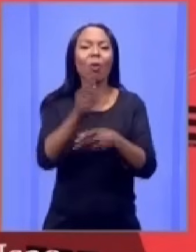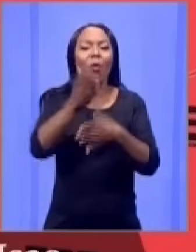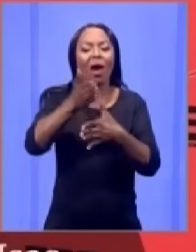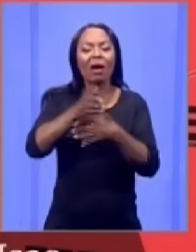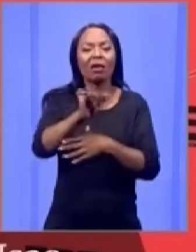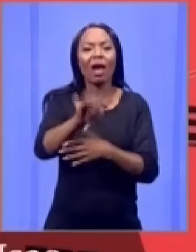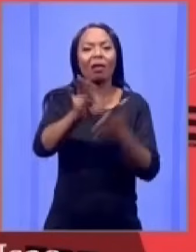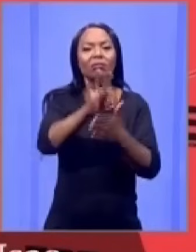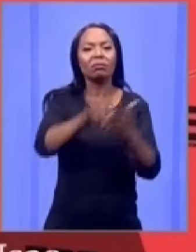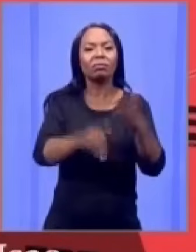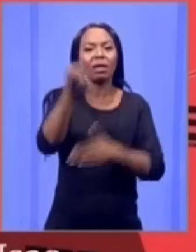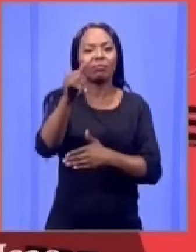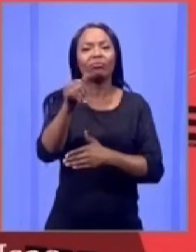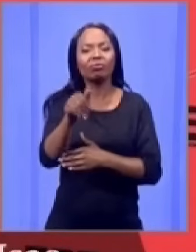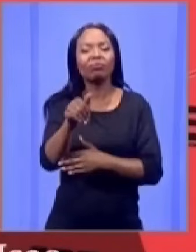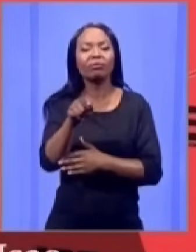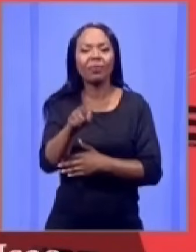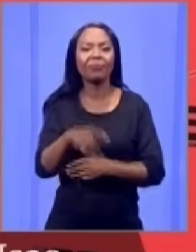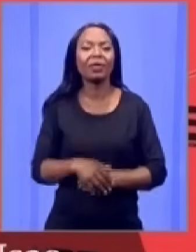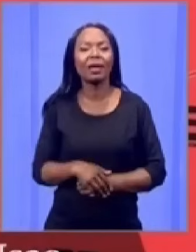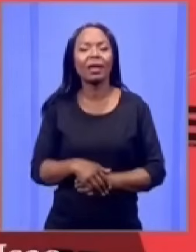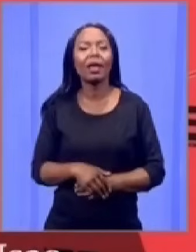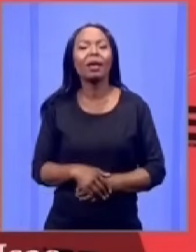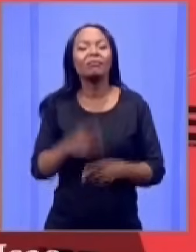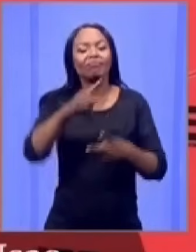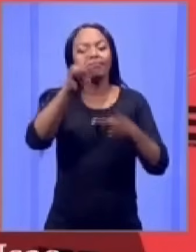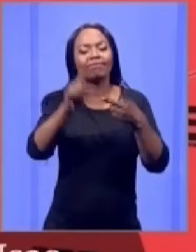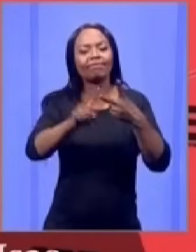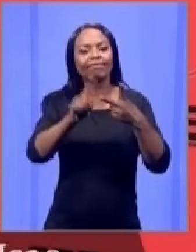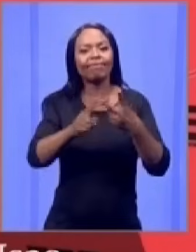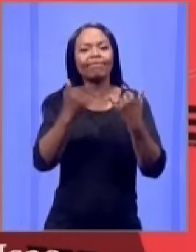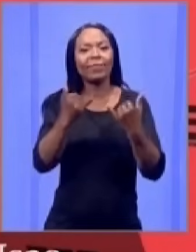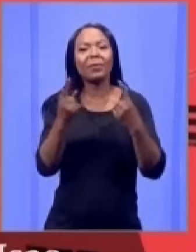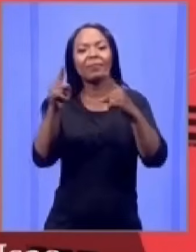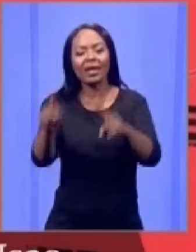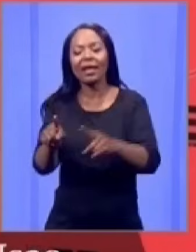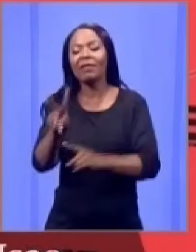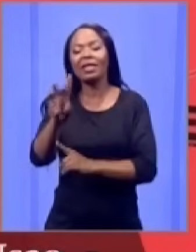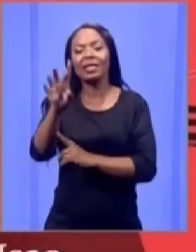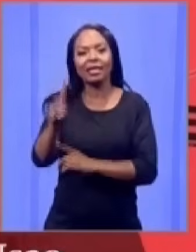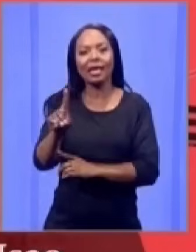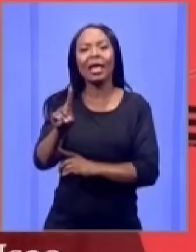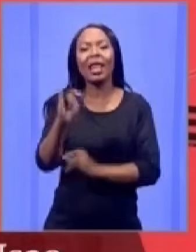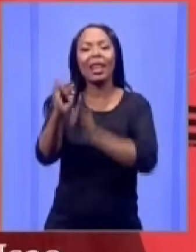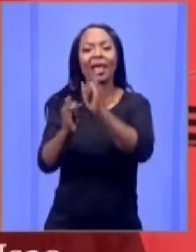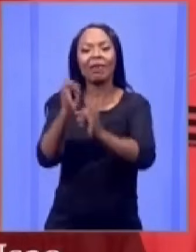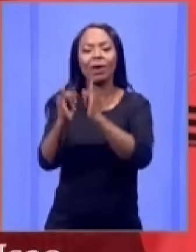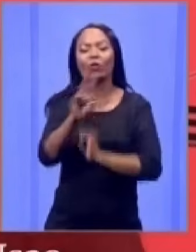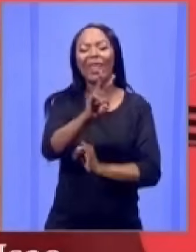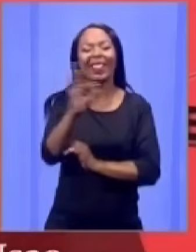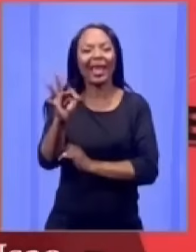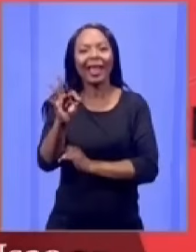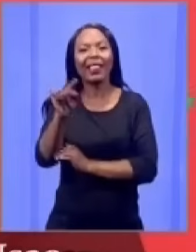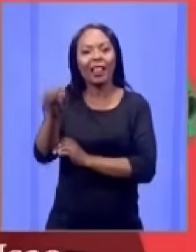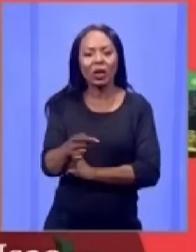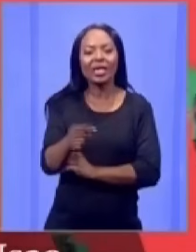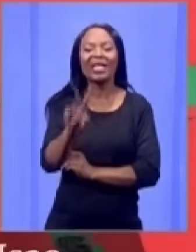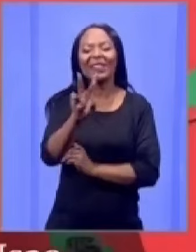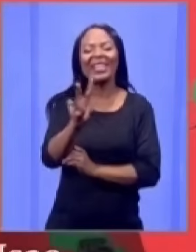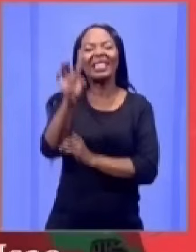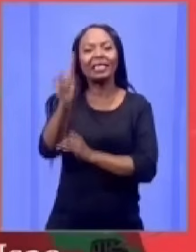ward level. And then, of course, the second phase will be then at VD level. We've got 23,000 VDs in South Africa,